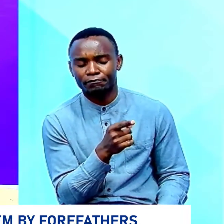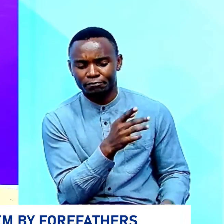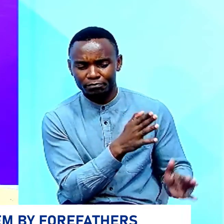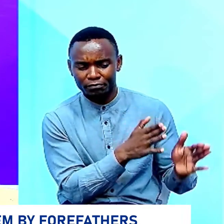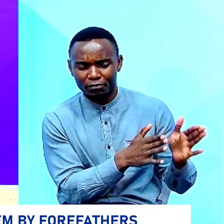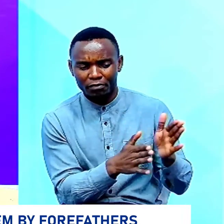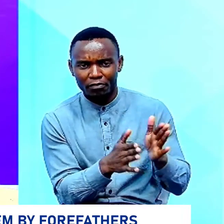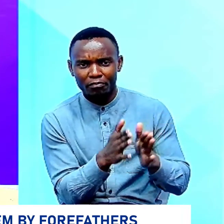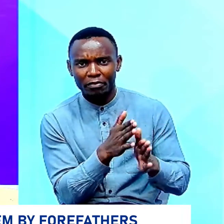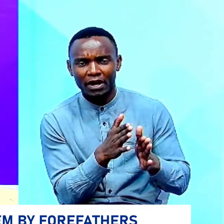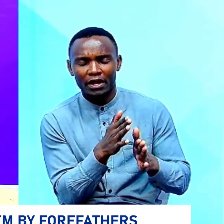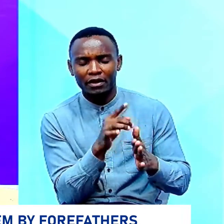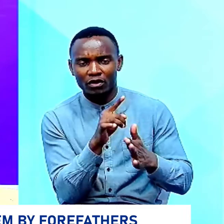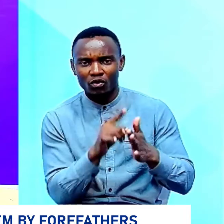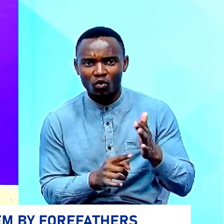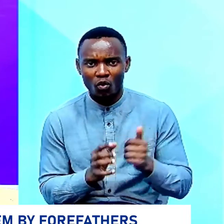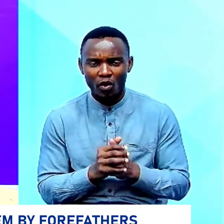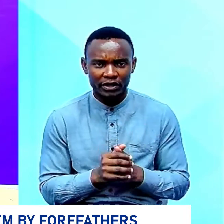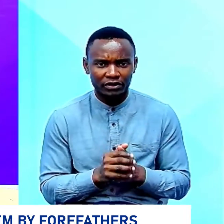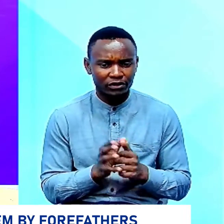plotting